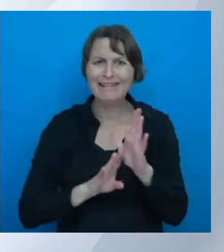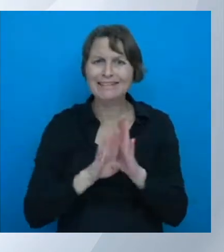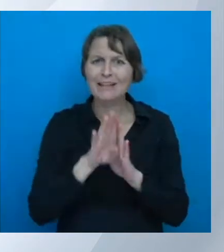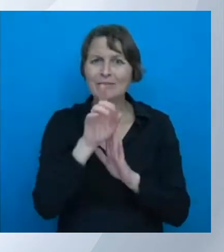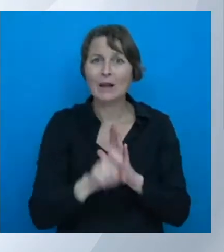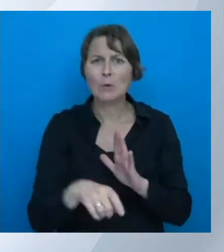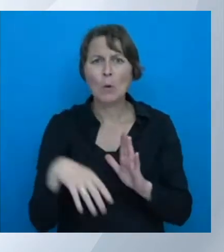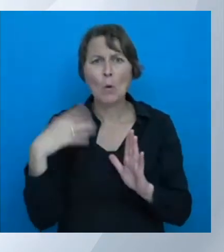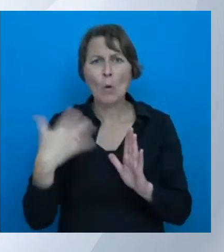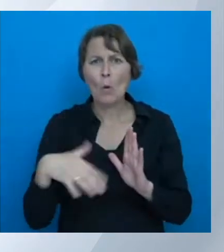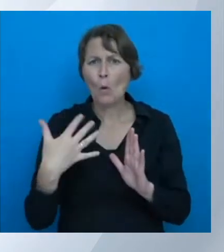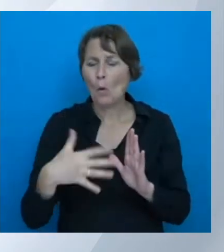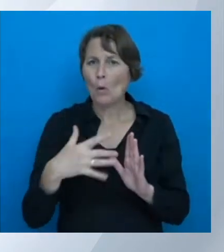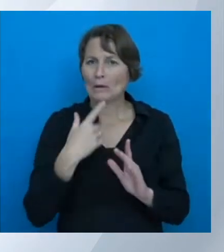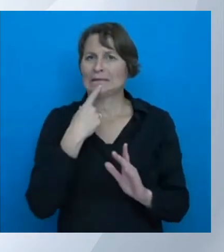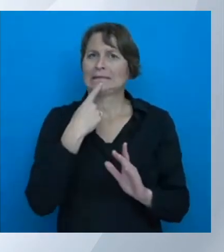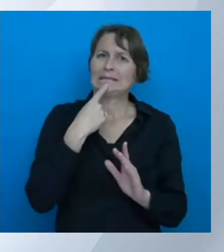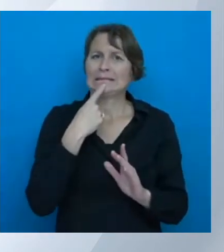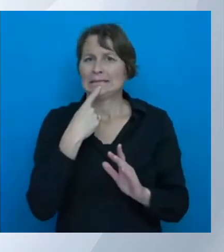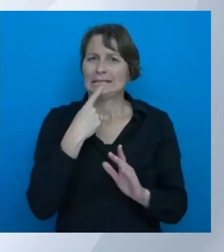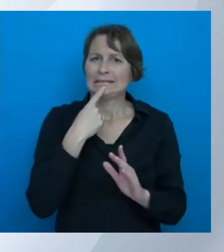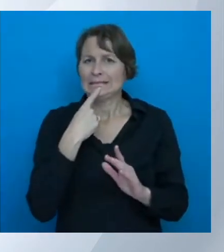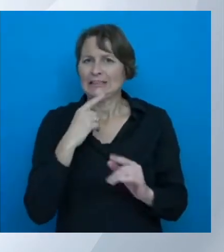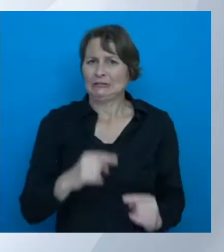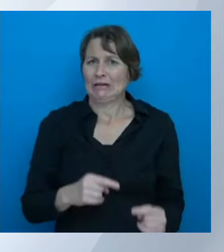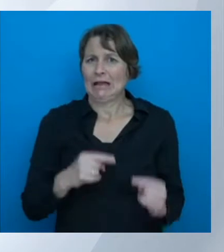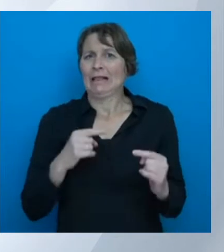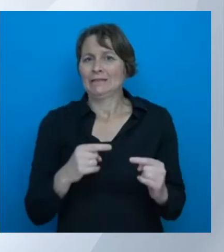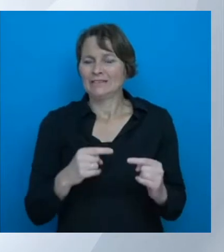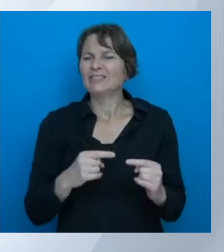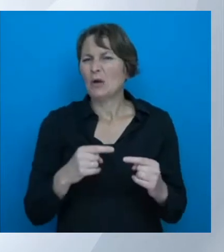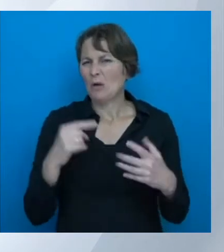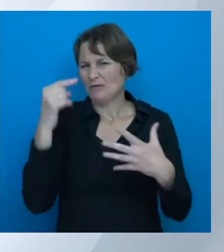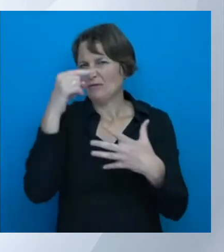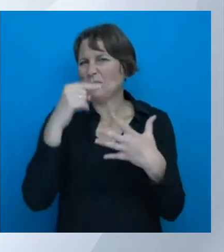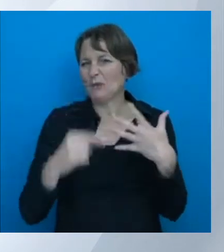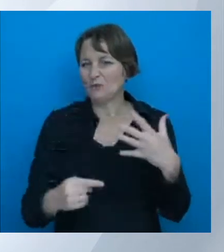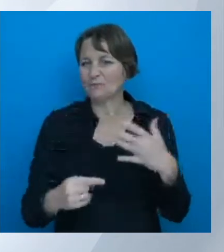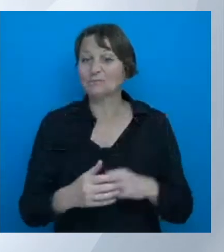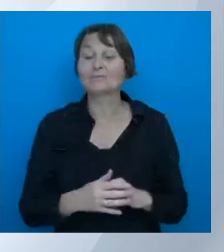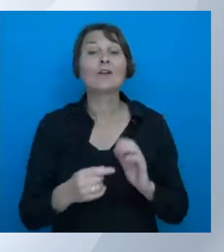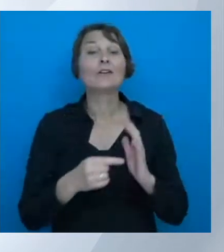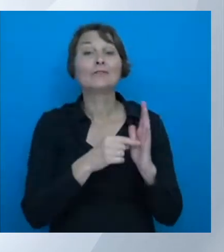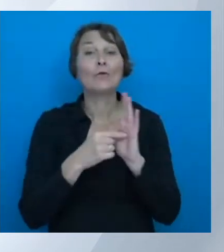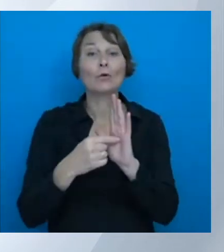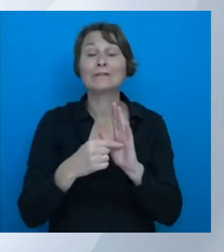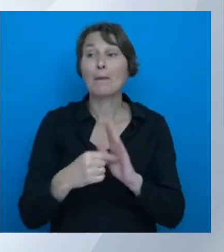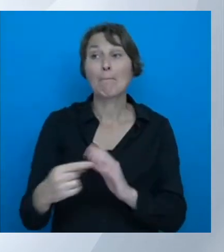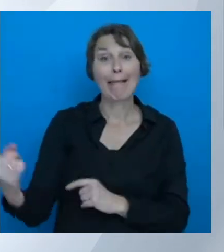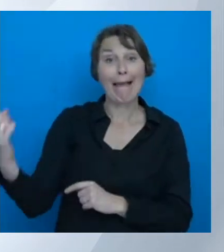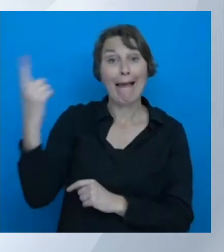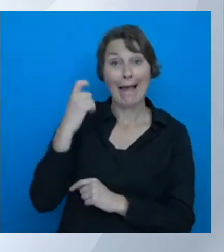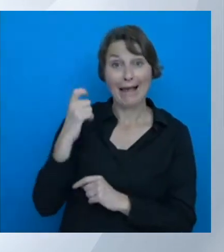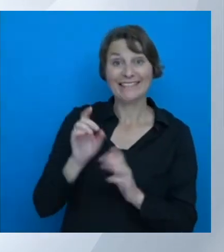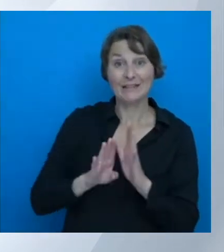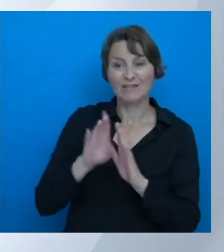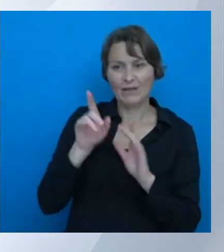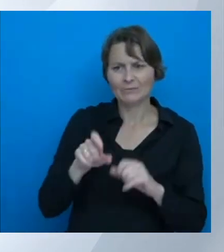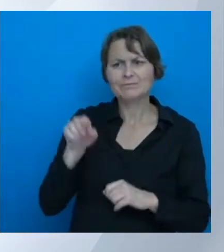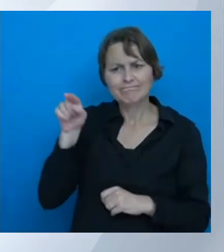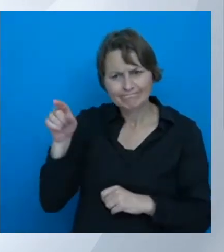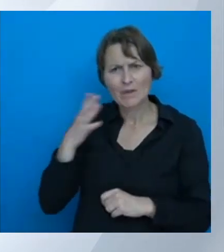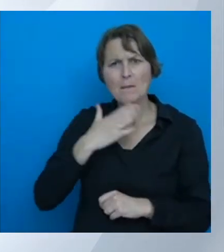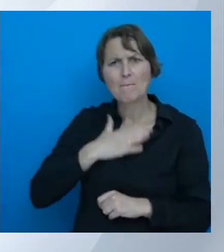them. We are asked to develop resilient, scalable, microservice-based application which interact with